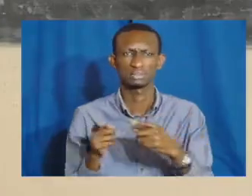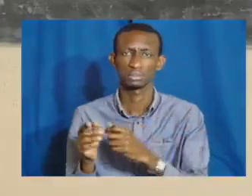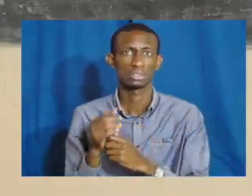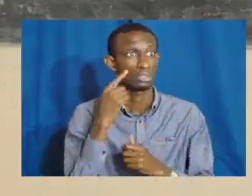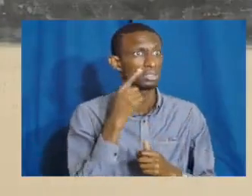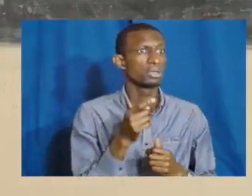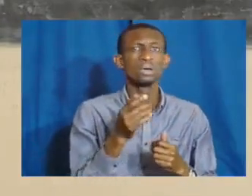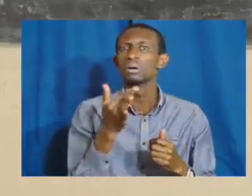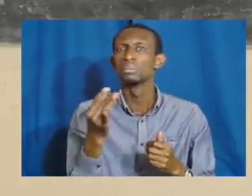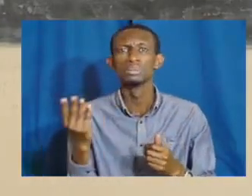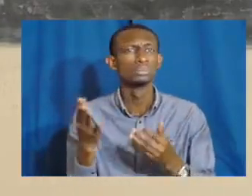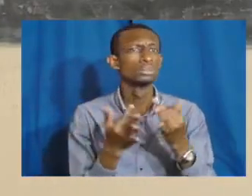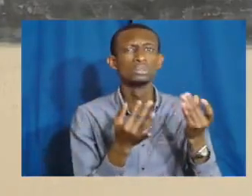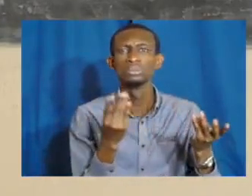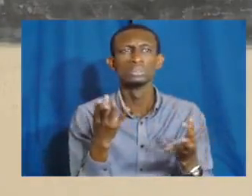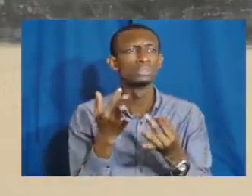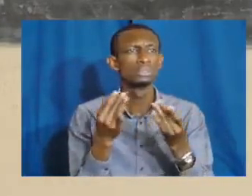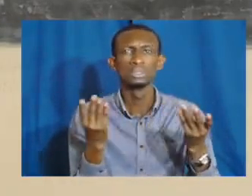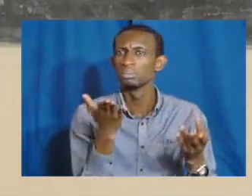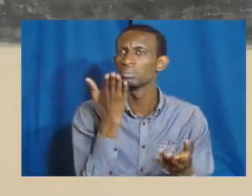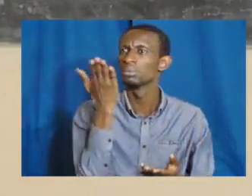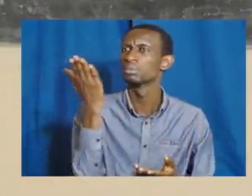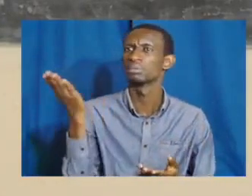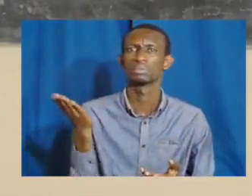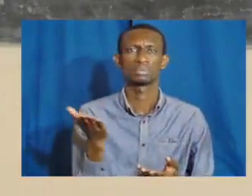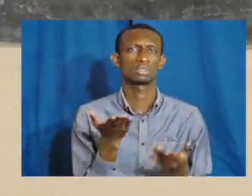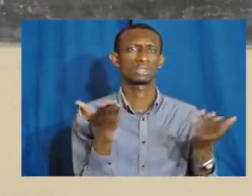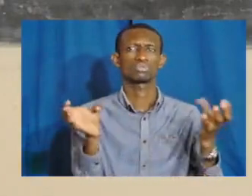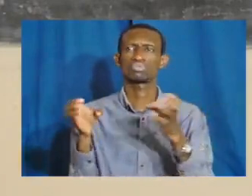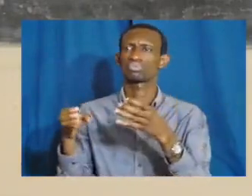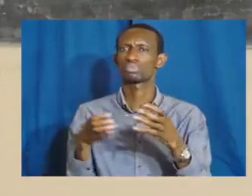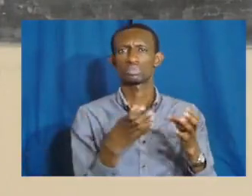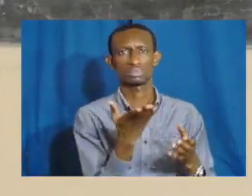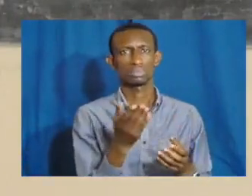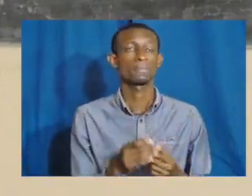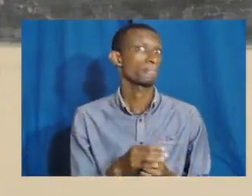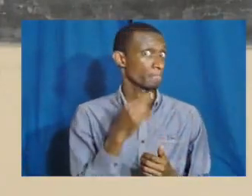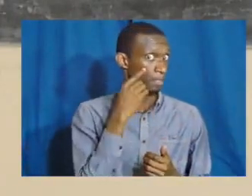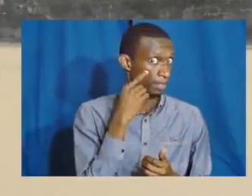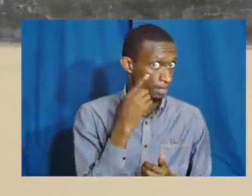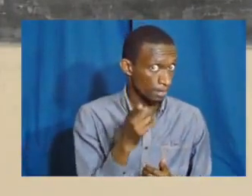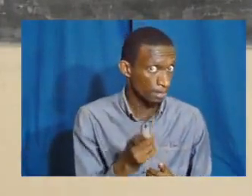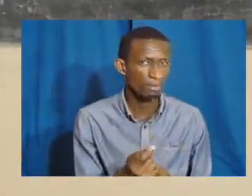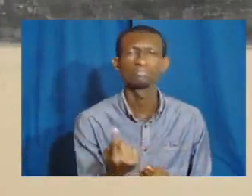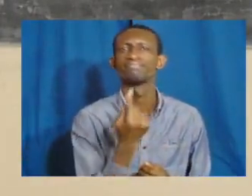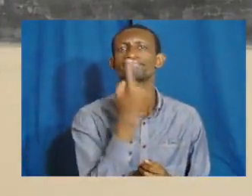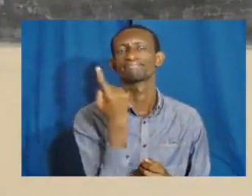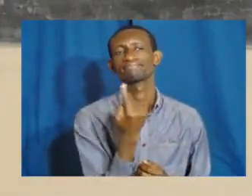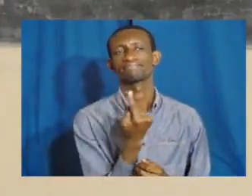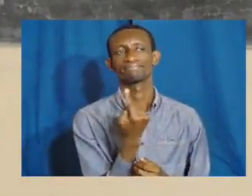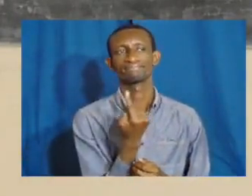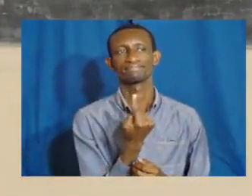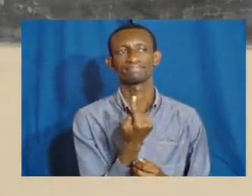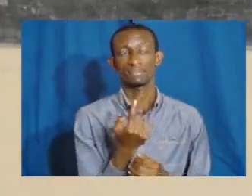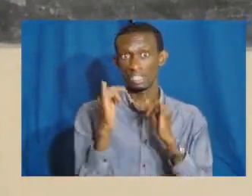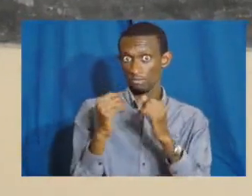Look at this carbon containing. How many alkyl groups are there? So you'll see there is only 1. And